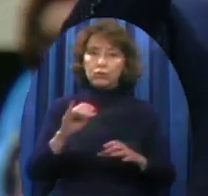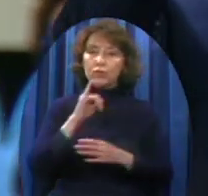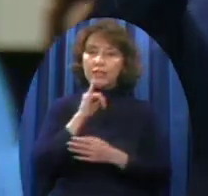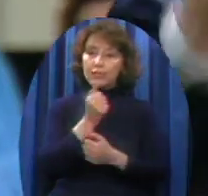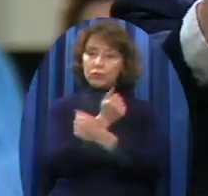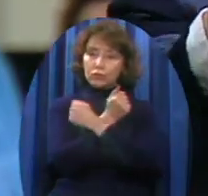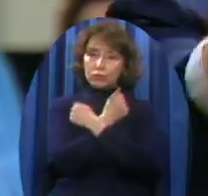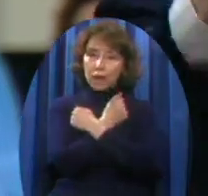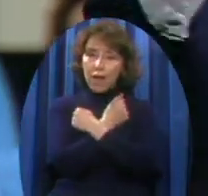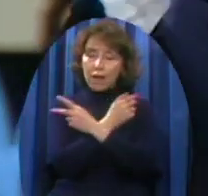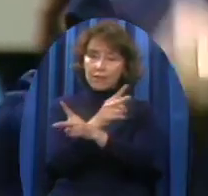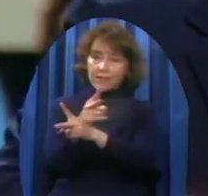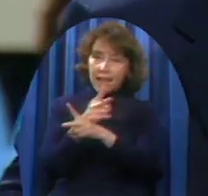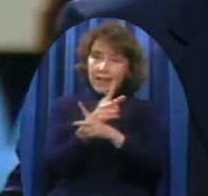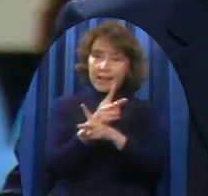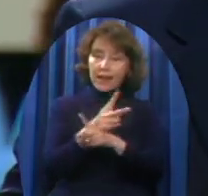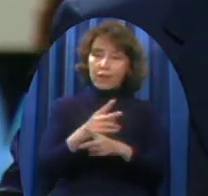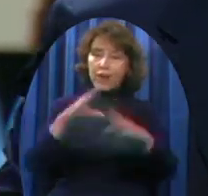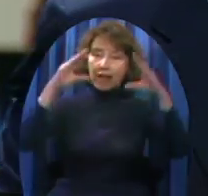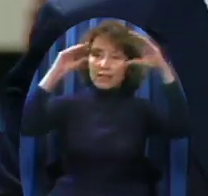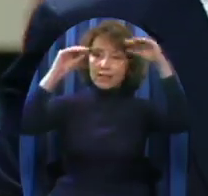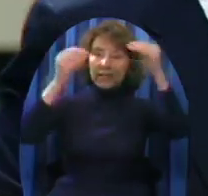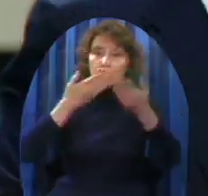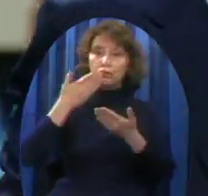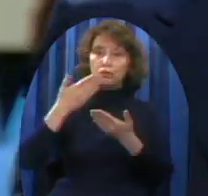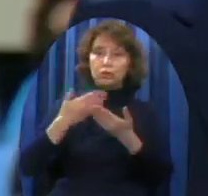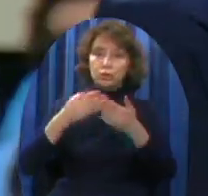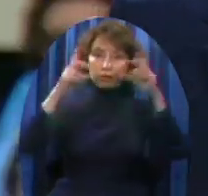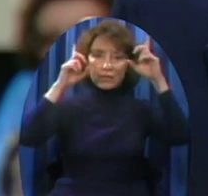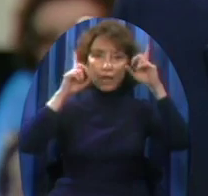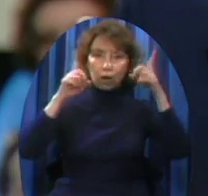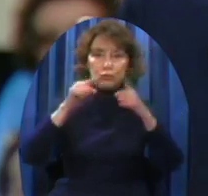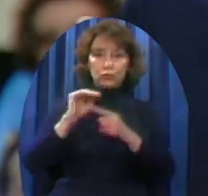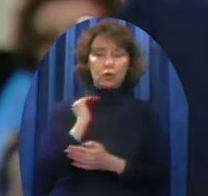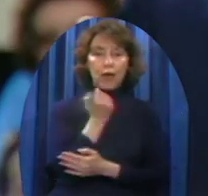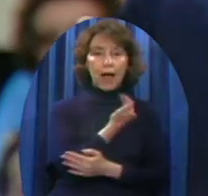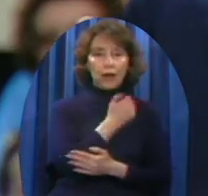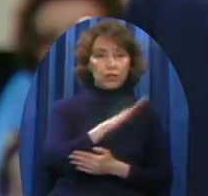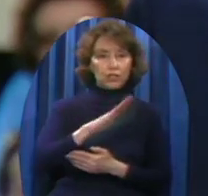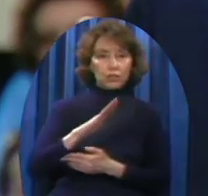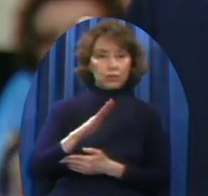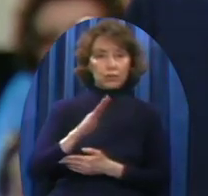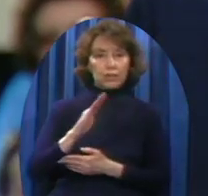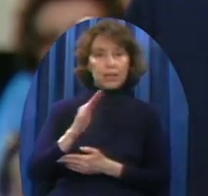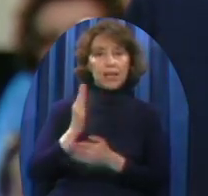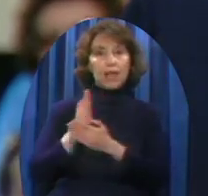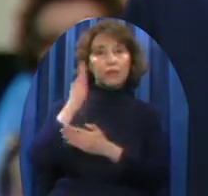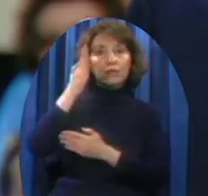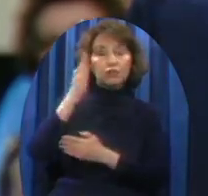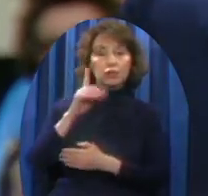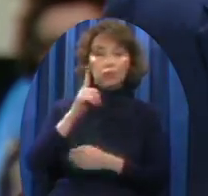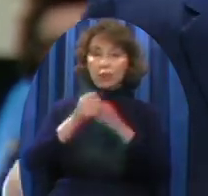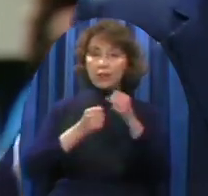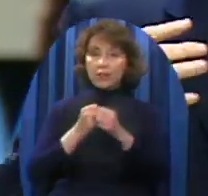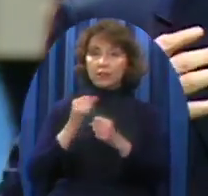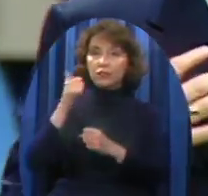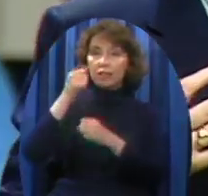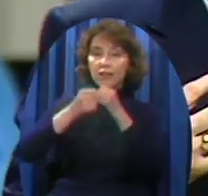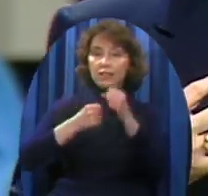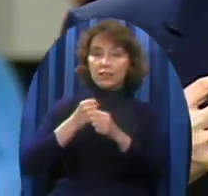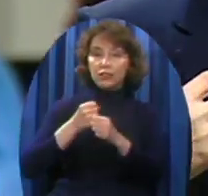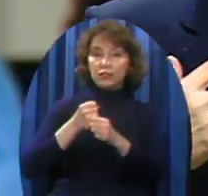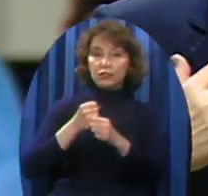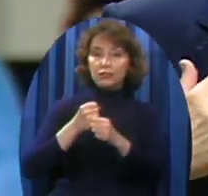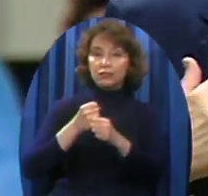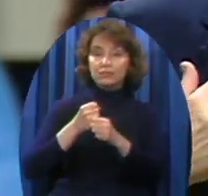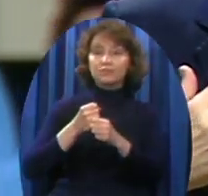and teach good doctrine to those children. A year from now, 10 years from now, they will either be my